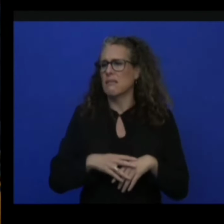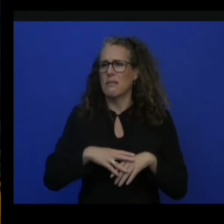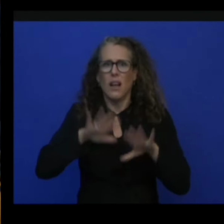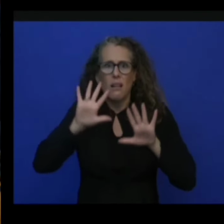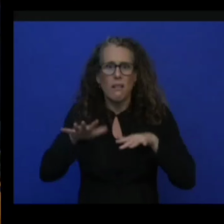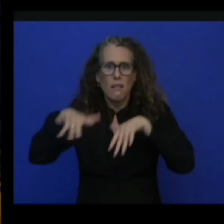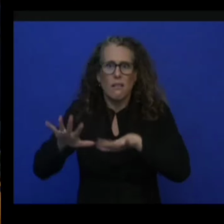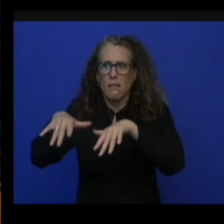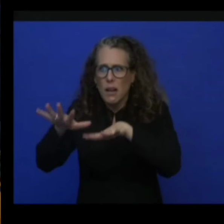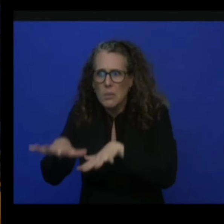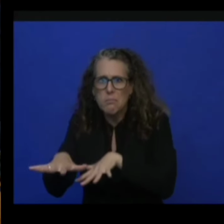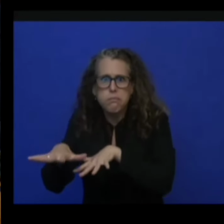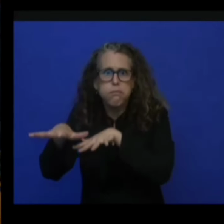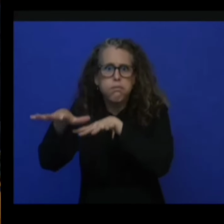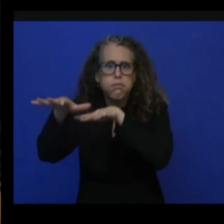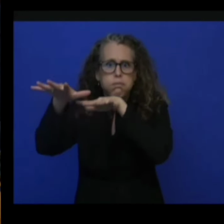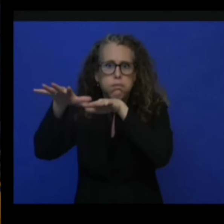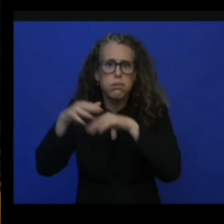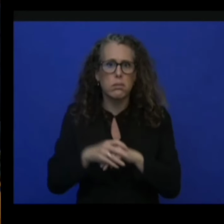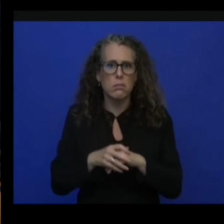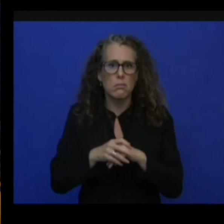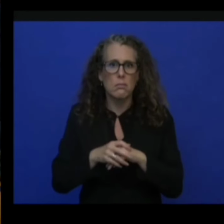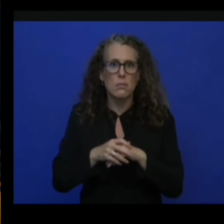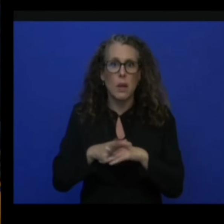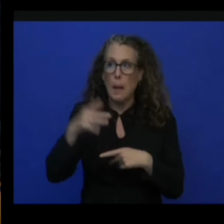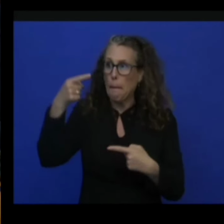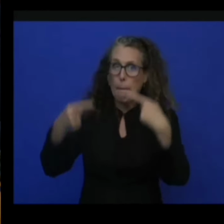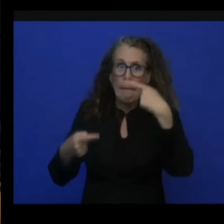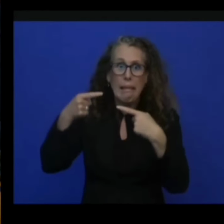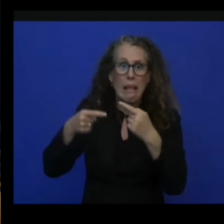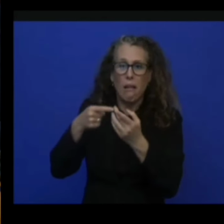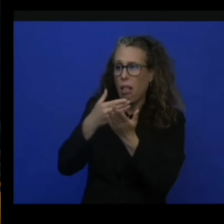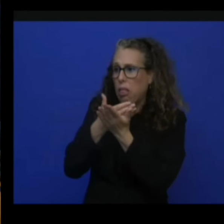as political, economic, and social exclusions.